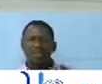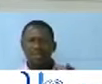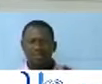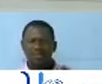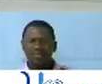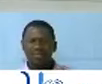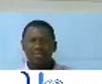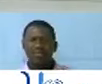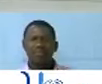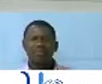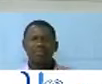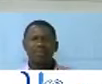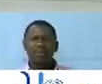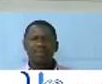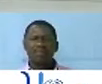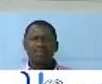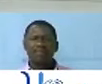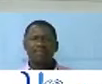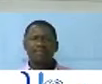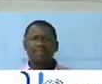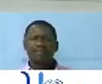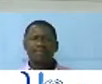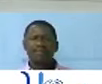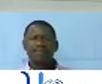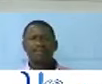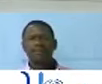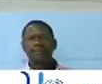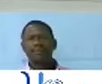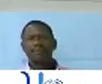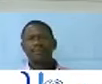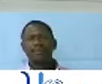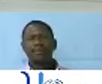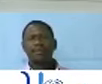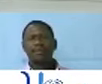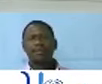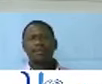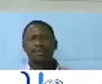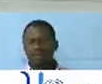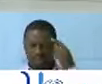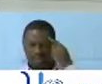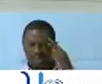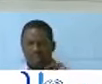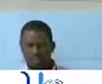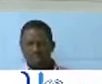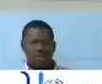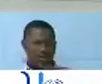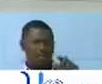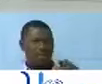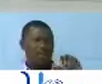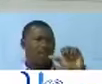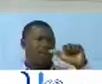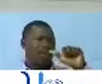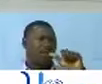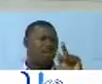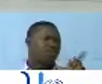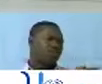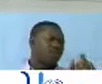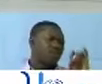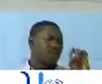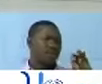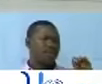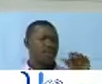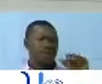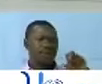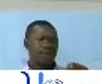became CJ in the end. It must have been Ajimang. I think it was just Ajimang, yes. Justice Ajimang. Who's now the